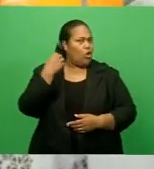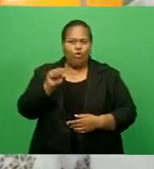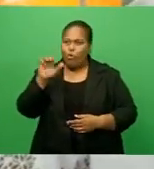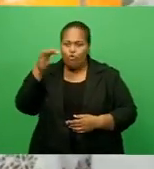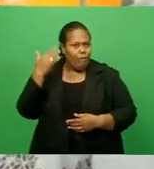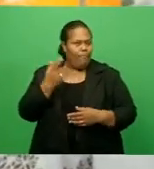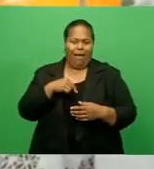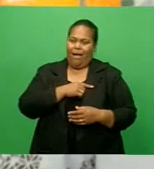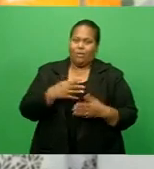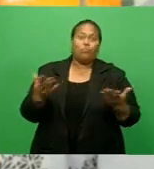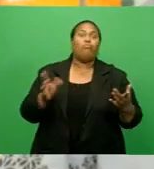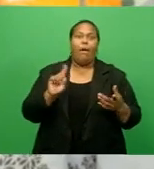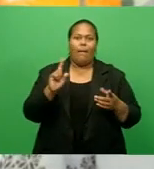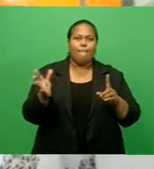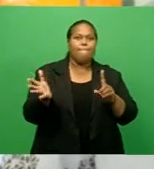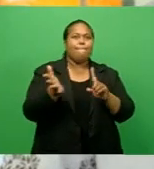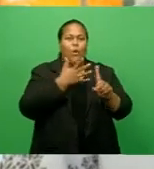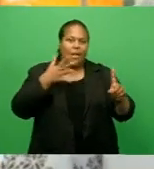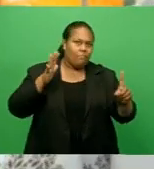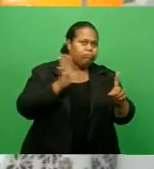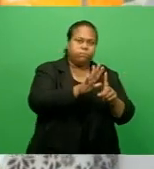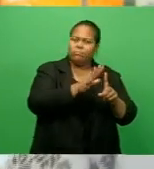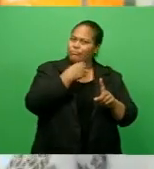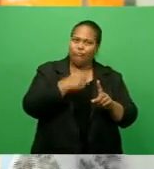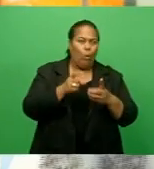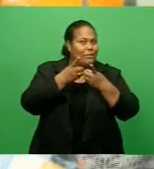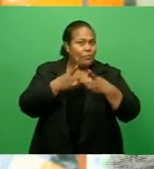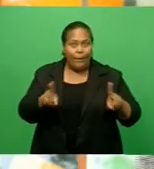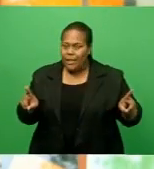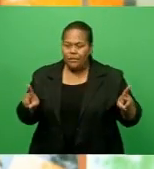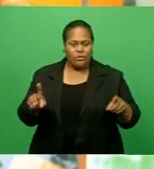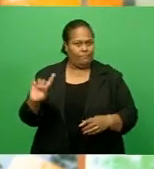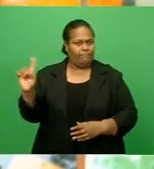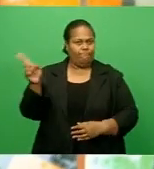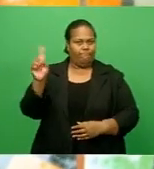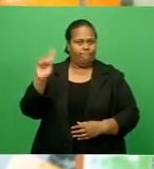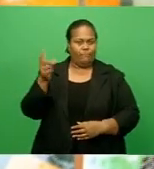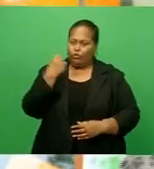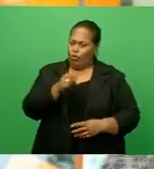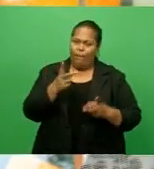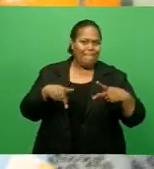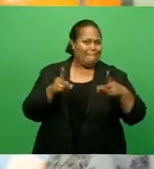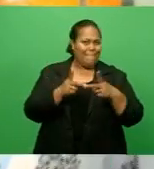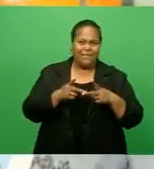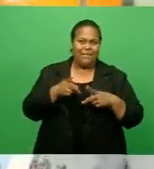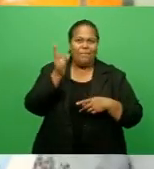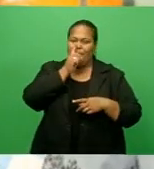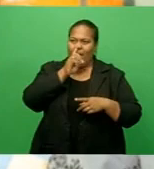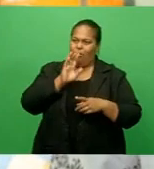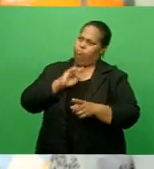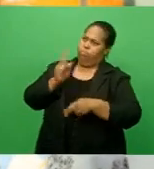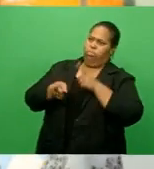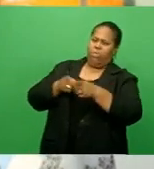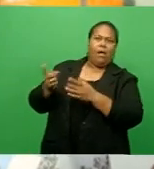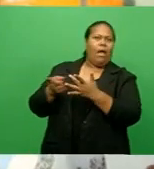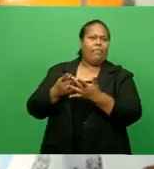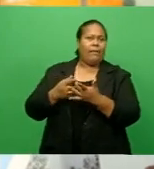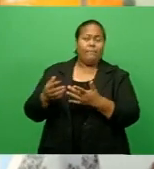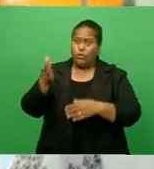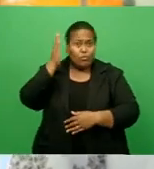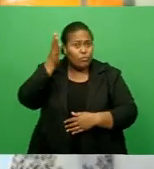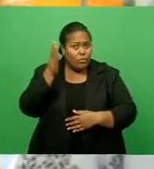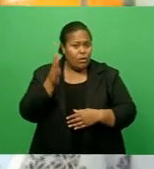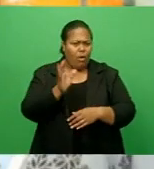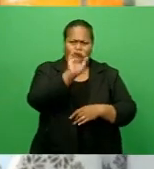is no room for discrimination, there is no place for people who belittle others, whether in school or at